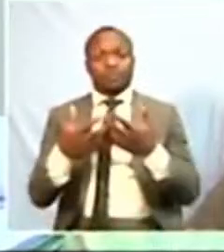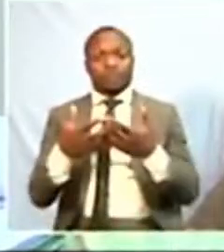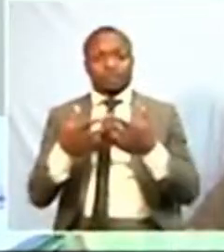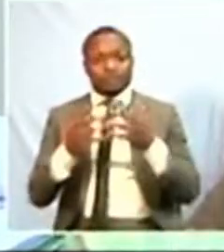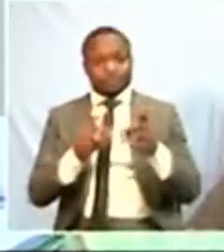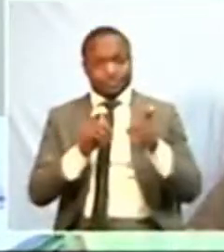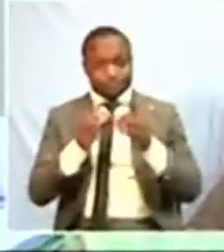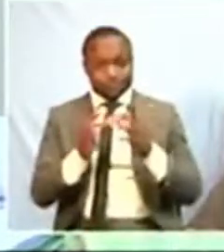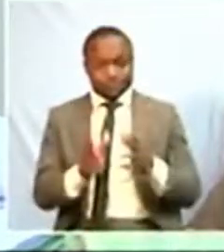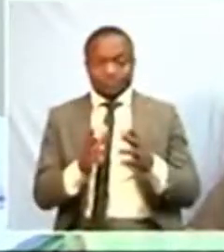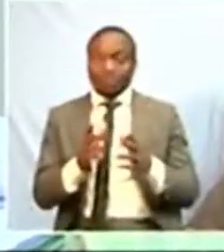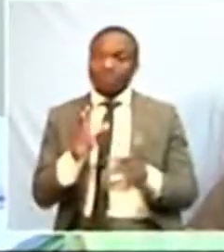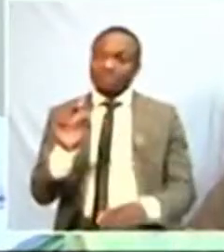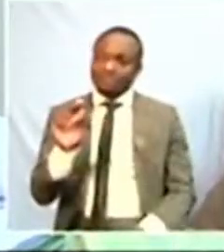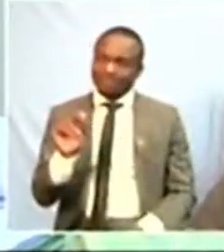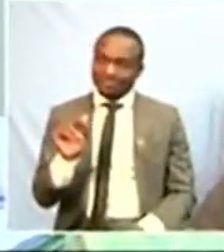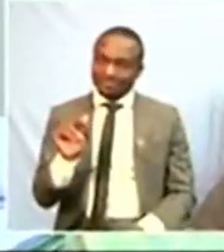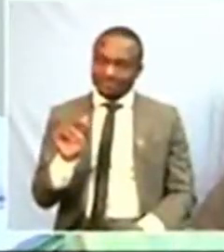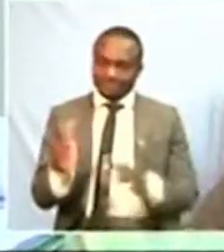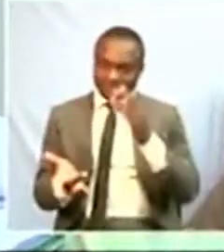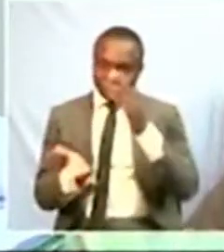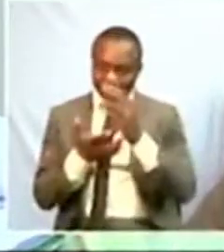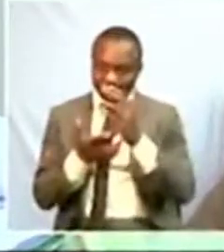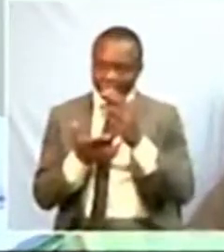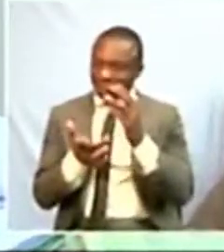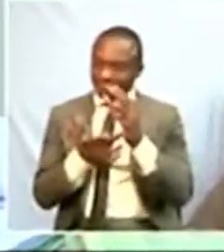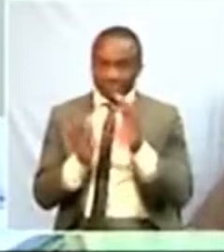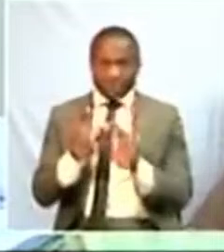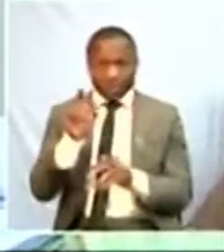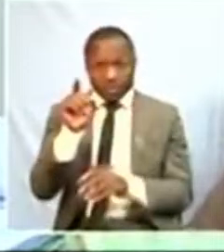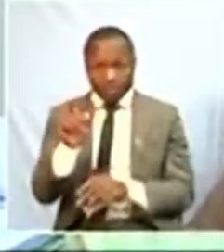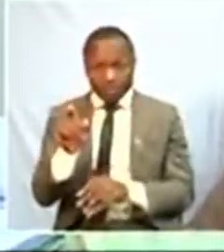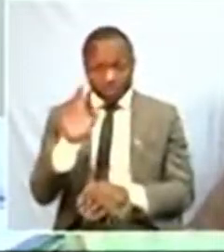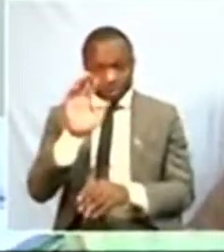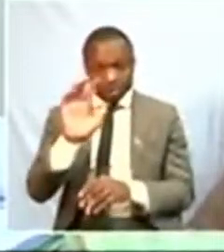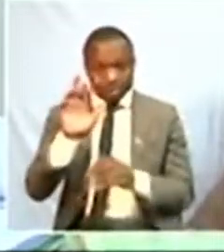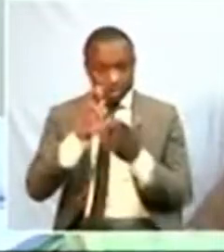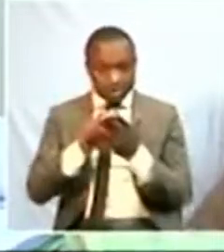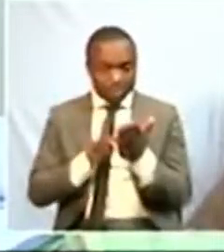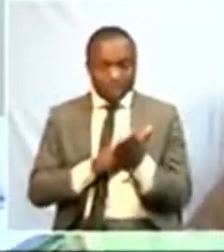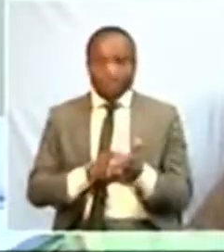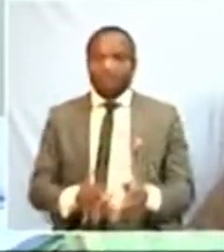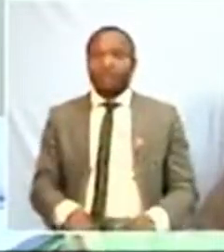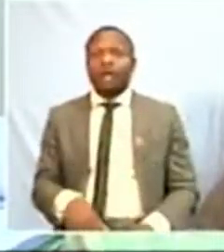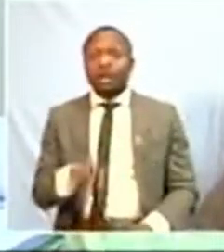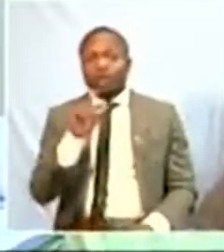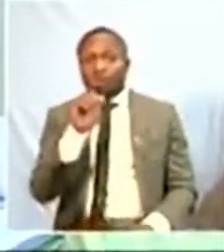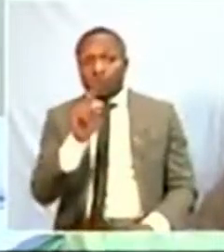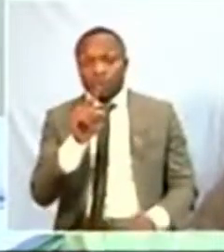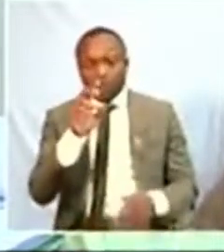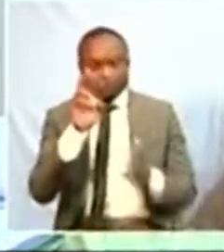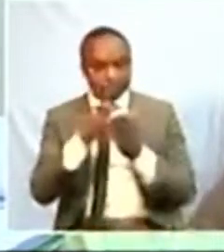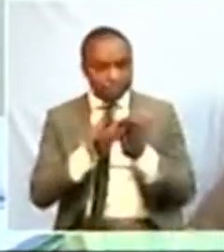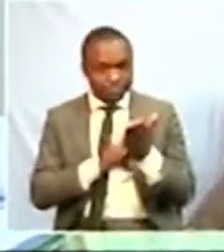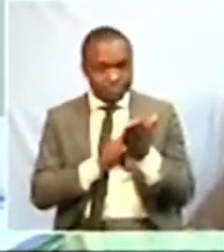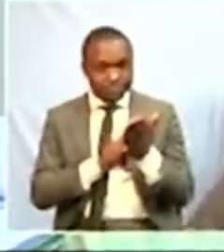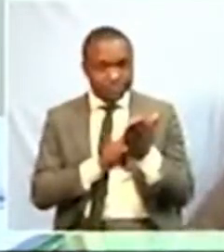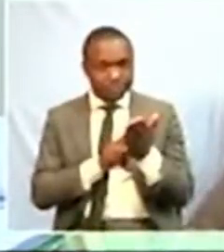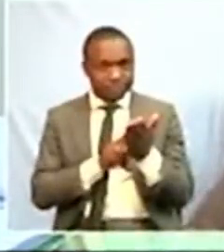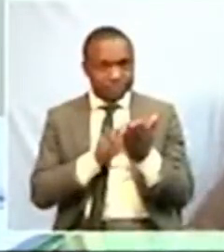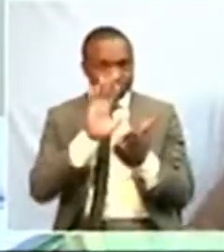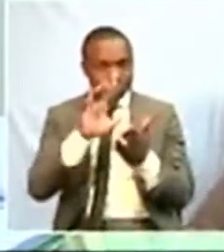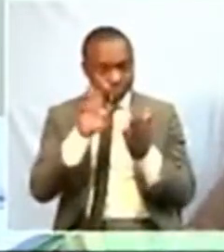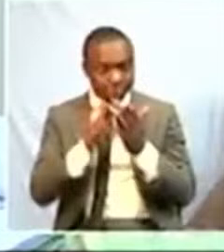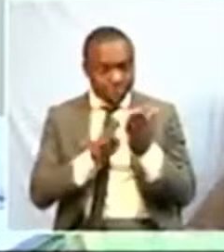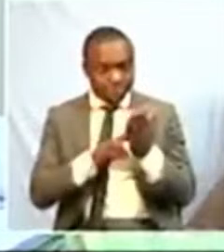think. Authority No, it is not technical. It is you. It's your report. You, town clerk, you are